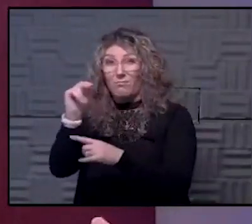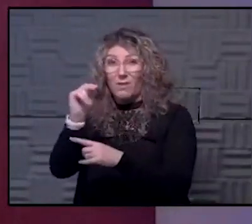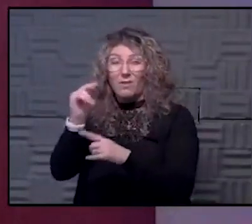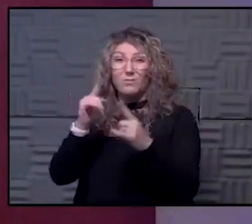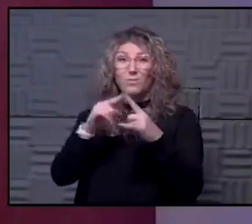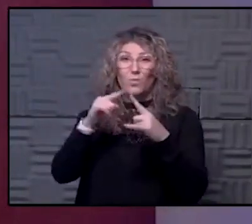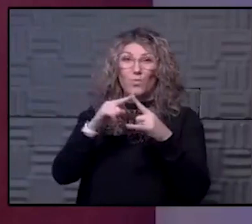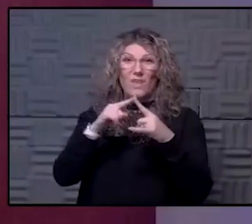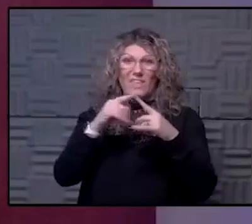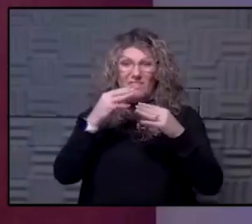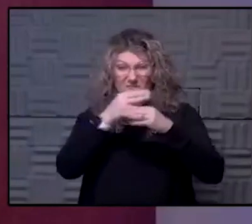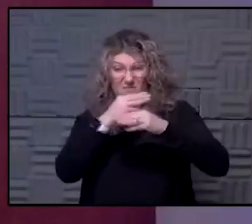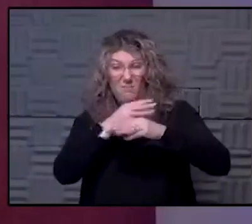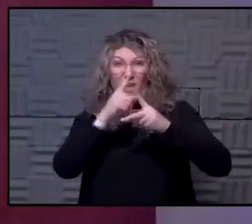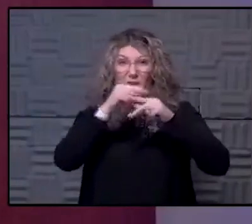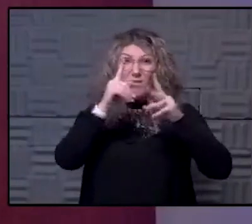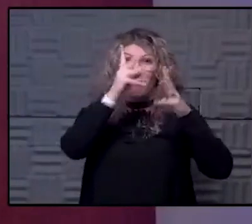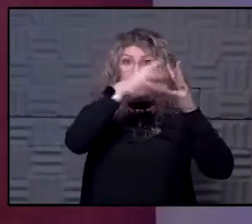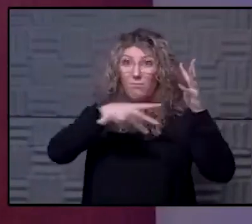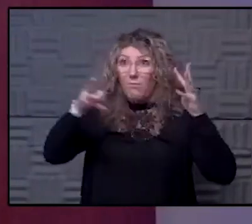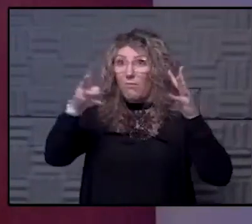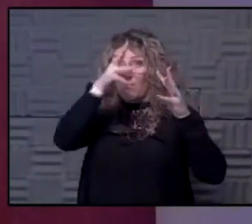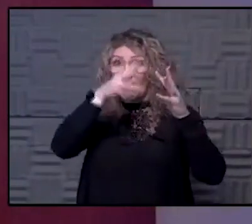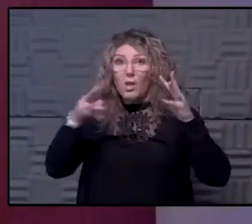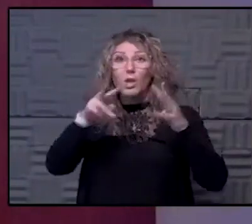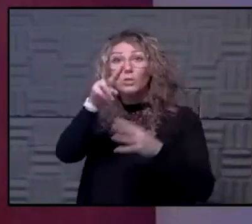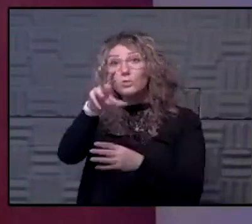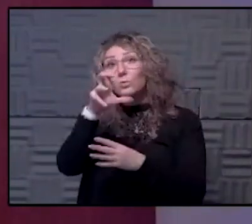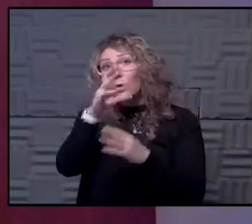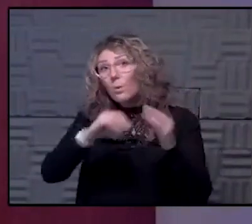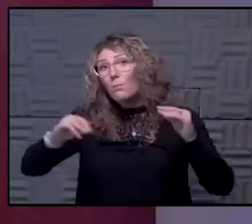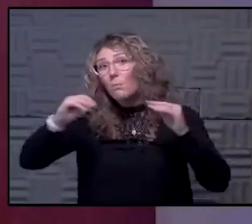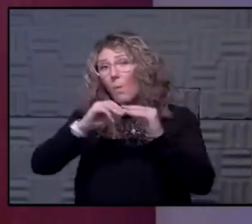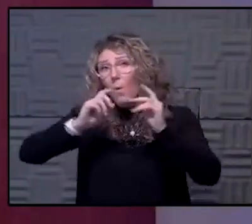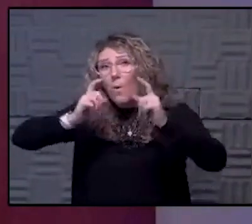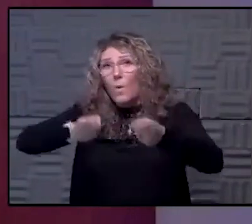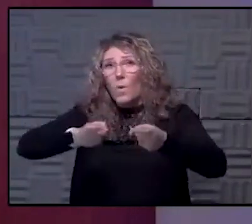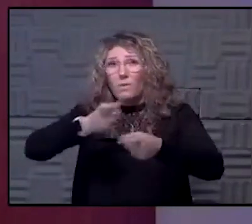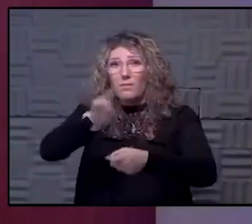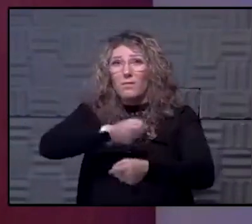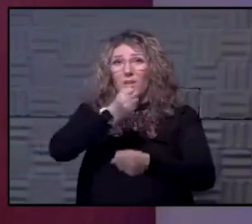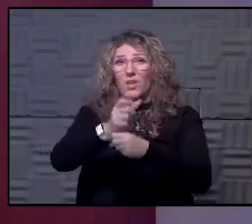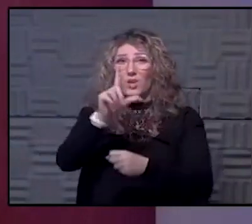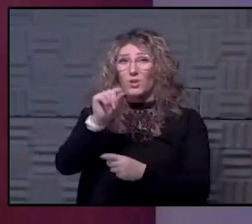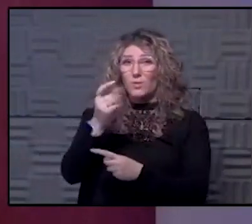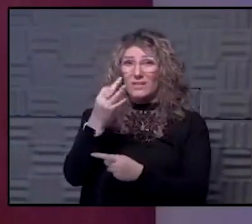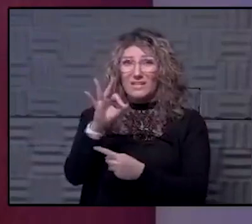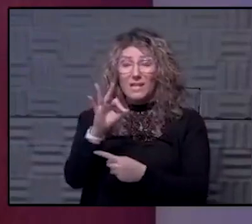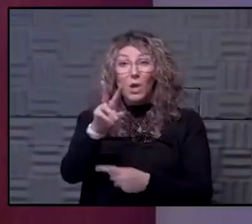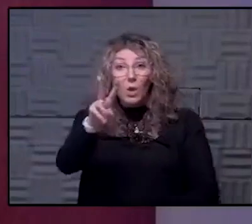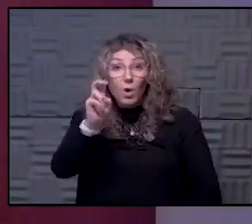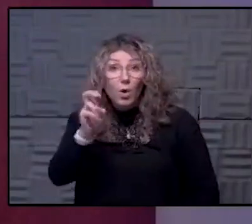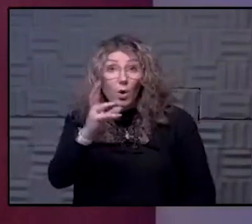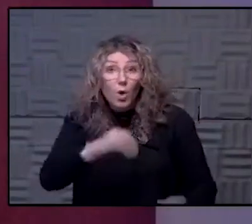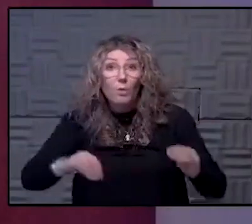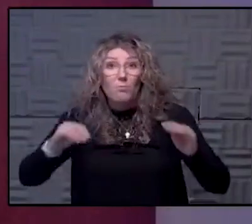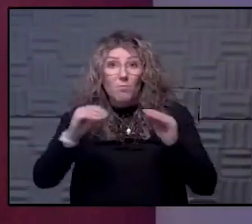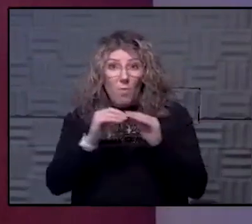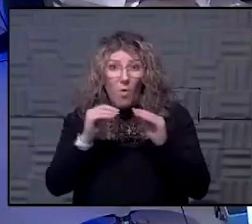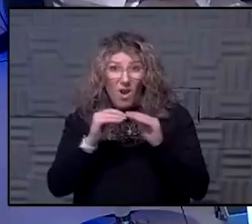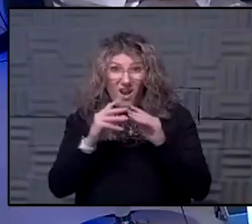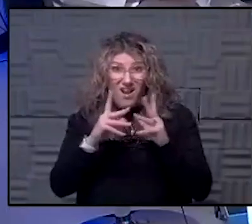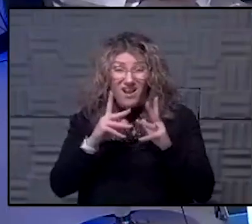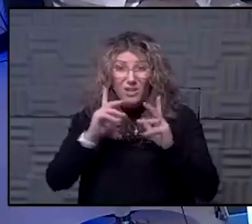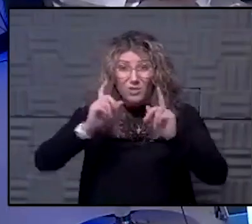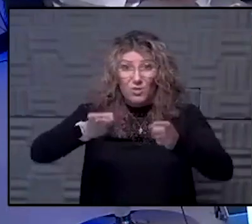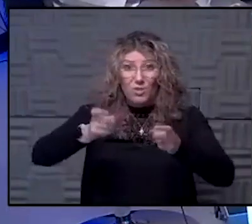performance, they would have had 200 more donors in the year 2019. And 200 more donors equals That's like 1,000 thousands